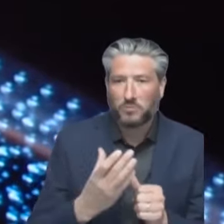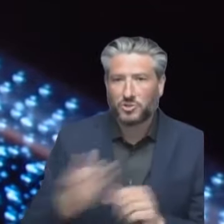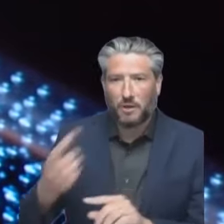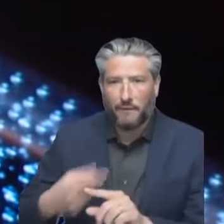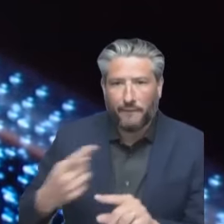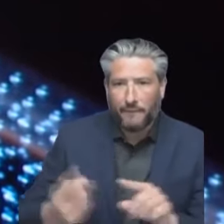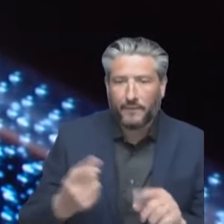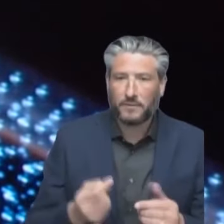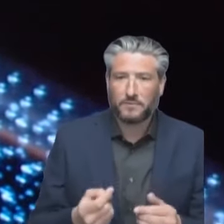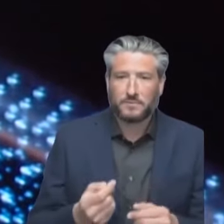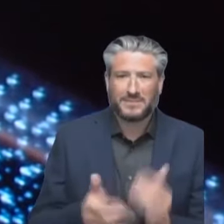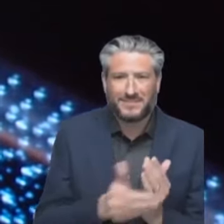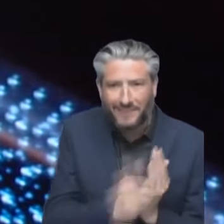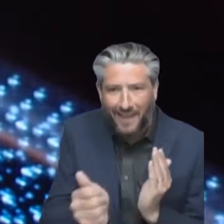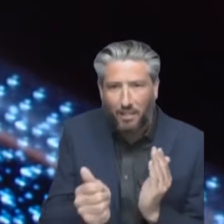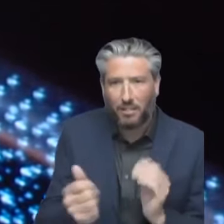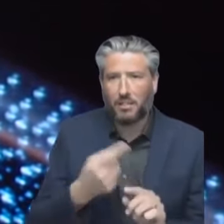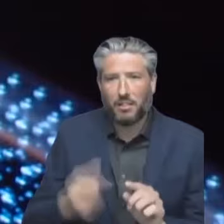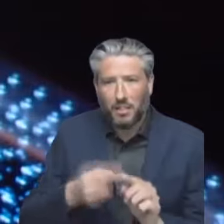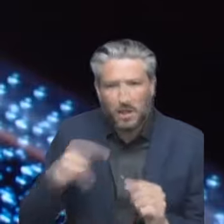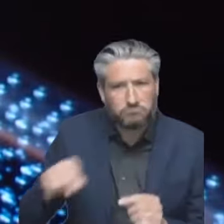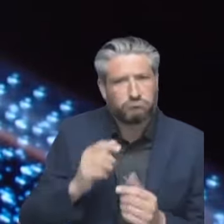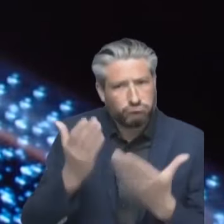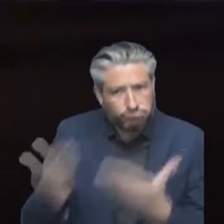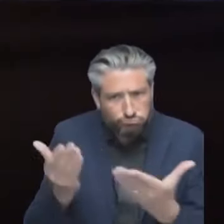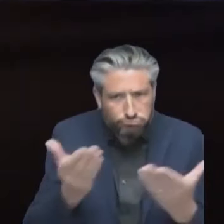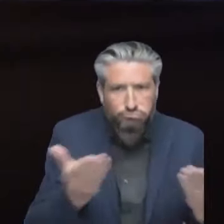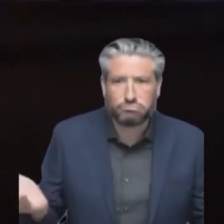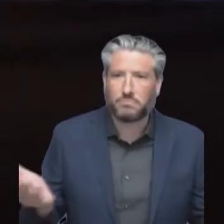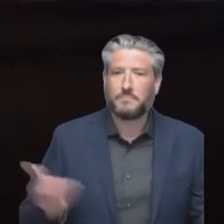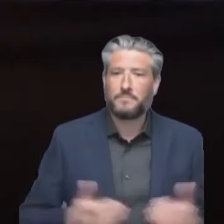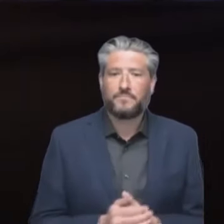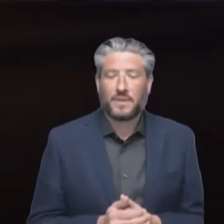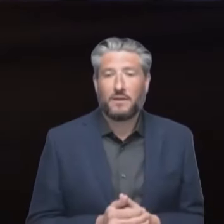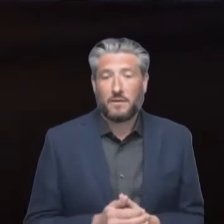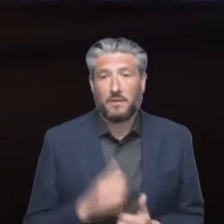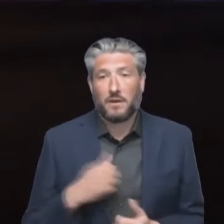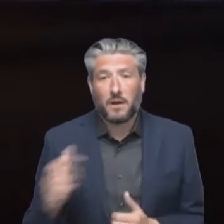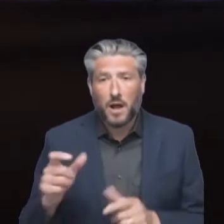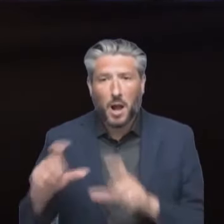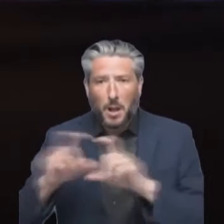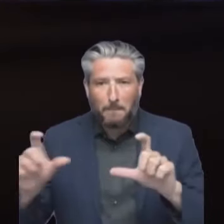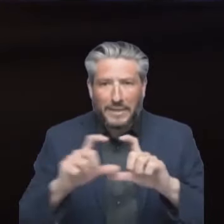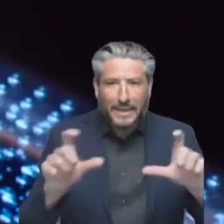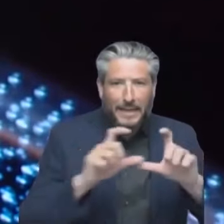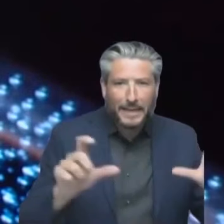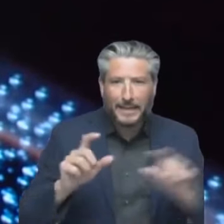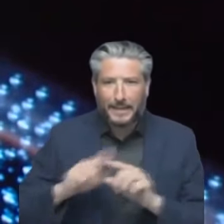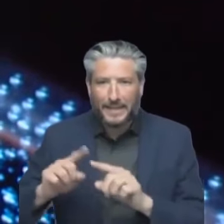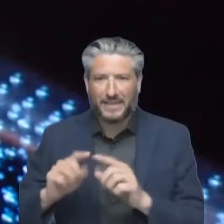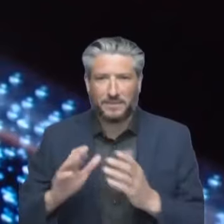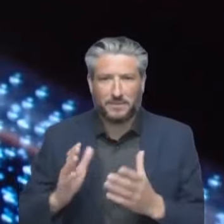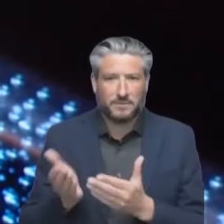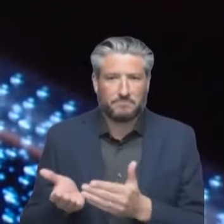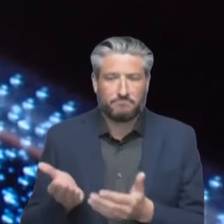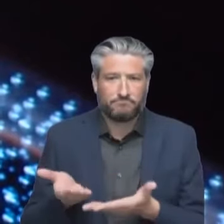The clear and shared intention is to boost the performance of each company, enabling each to capitalize on its own strengths, to